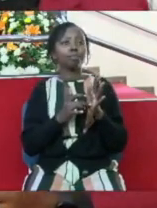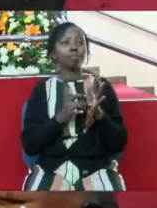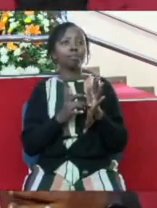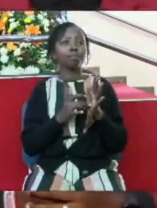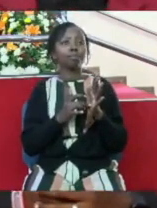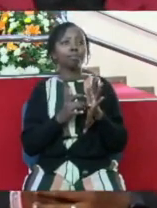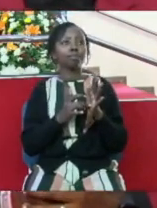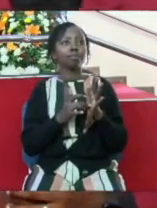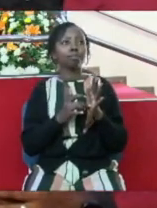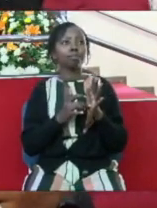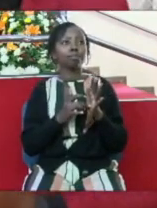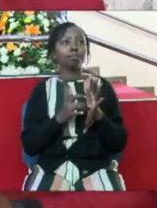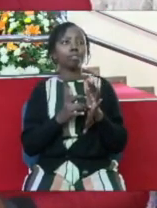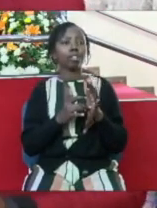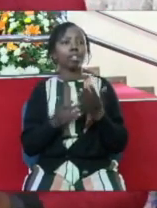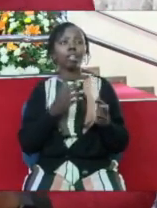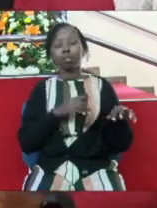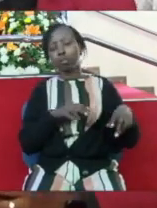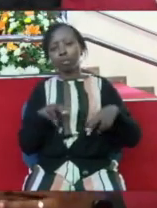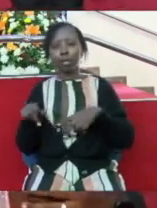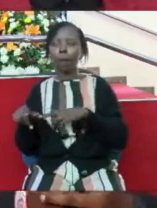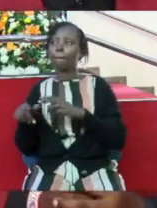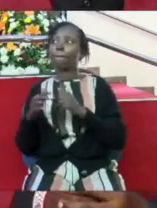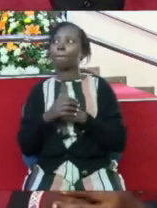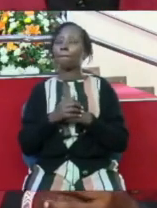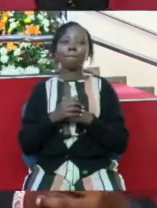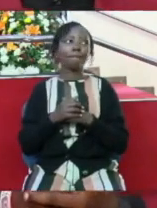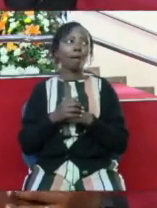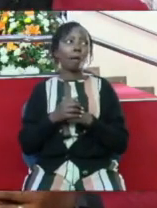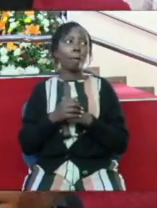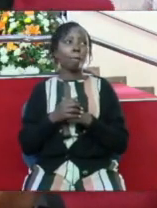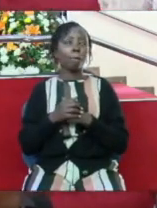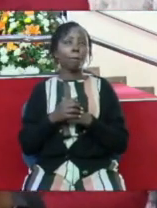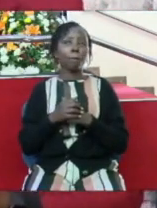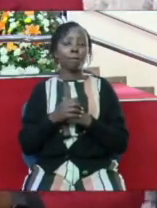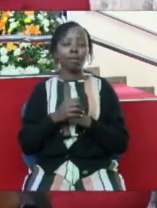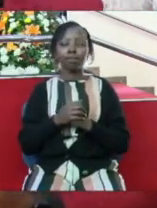Just take a step and walk. Chukua na fursa uje mbele hapa. In the name of Jesus.